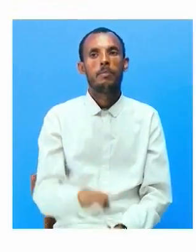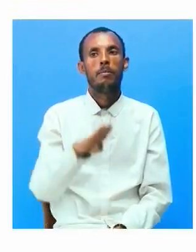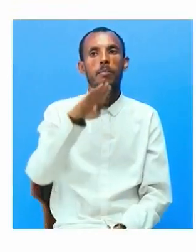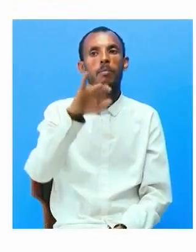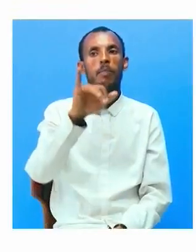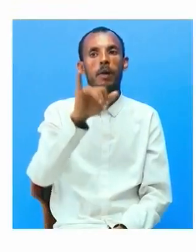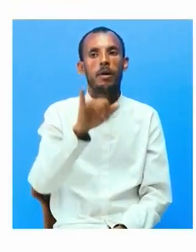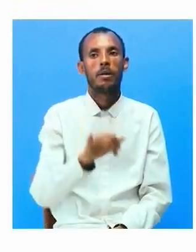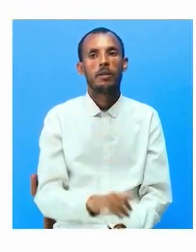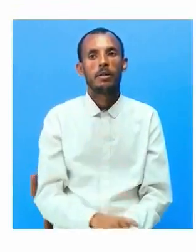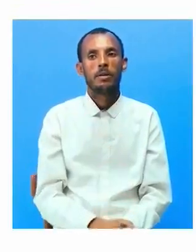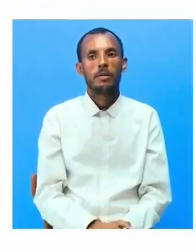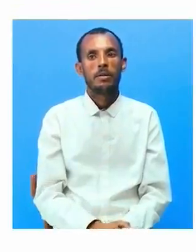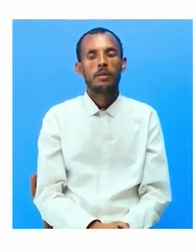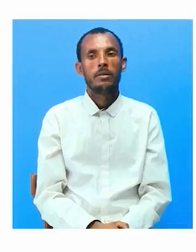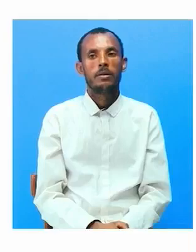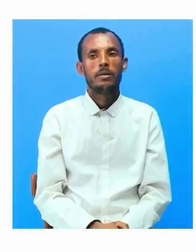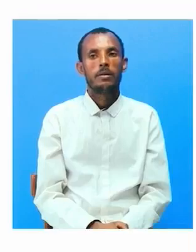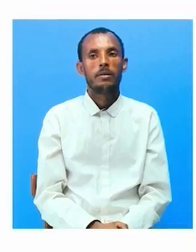by